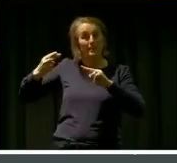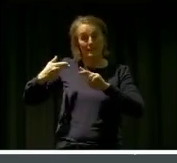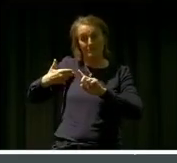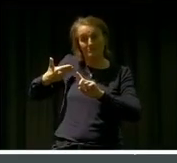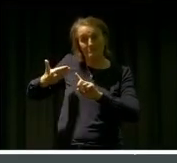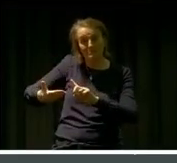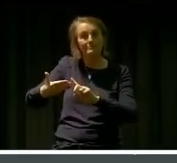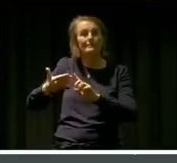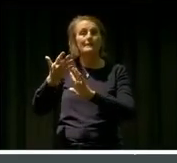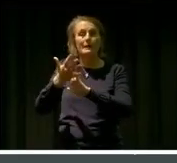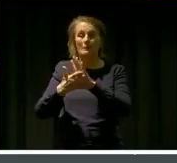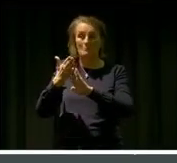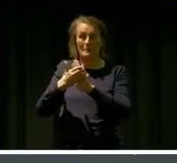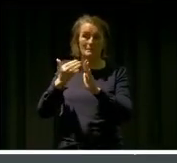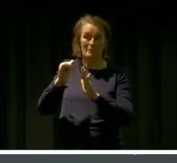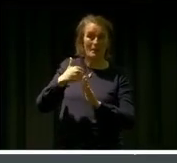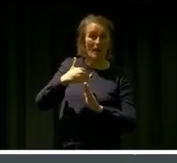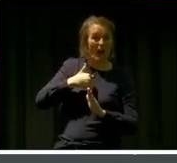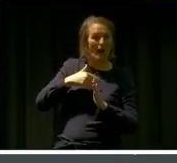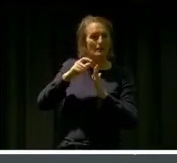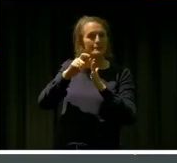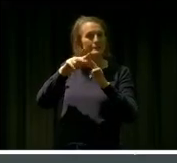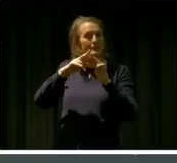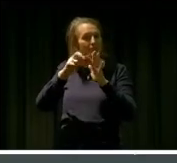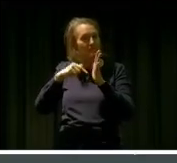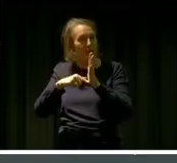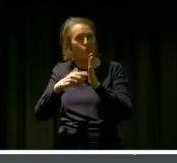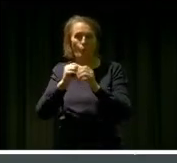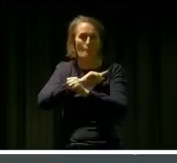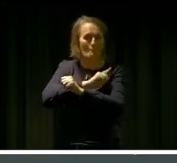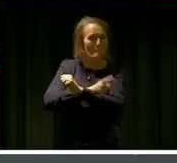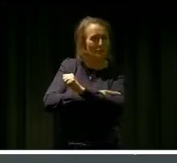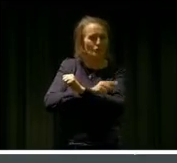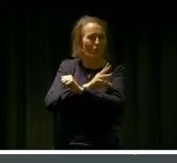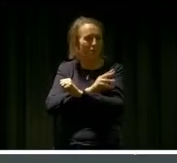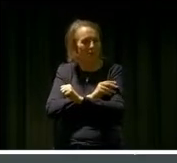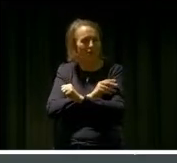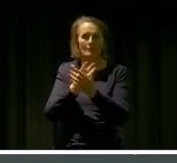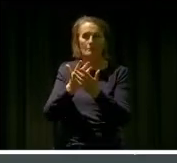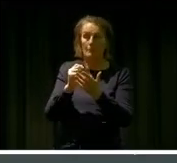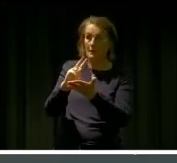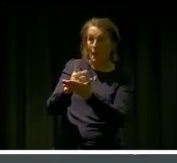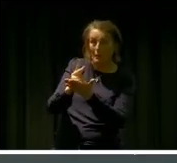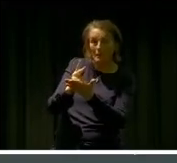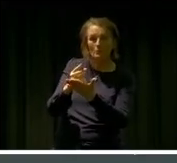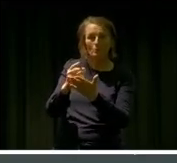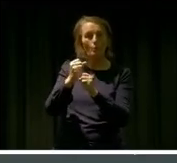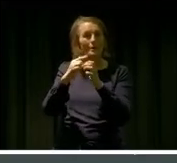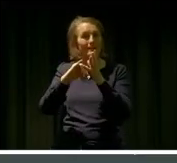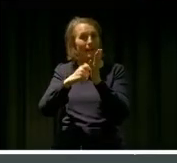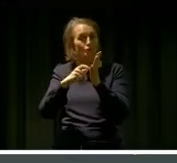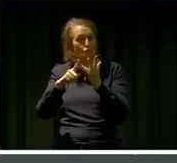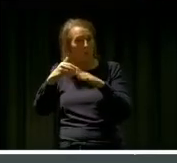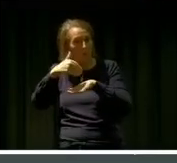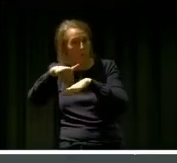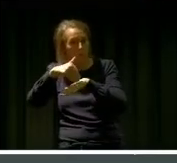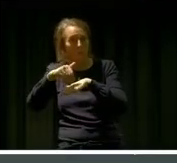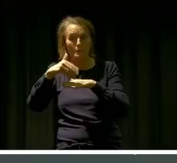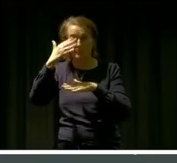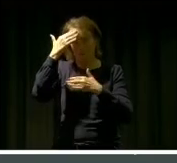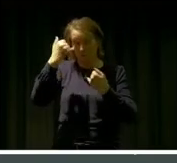congenital heart defects, for example, or reduced muscle mass. Others may live with epilepsy, gastrointestinal disorders, mental